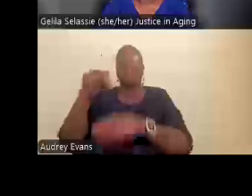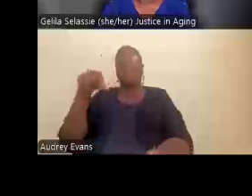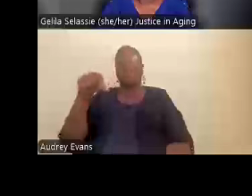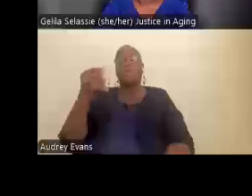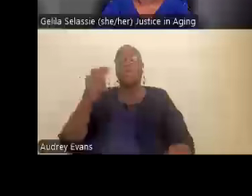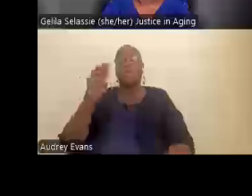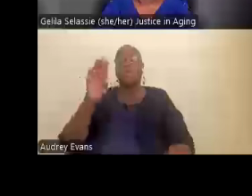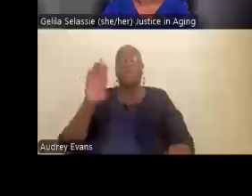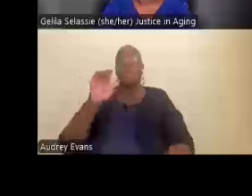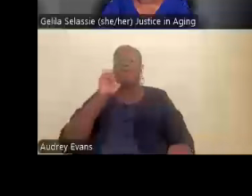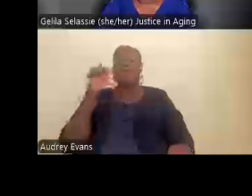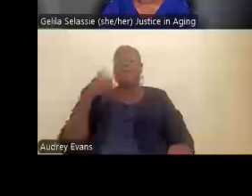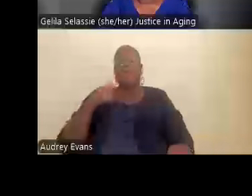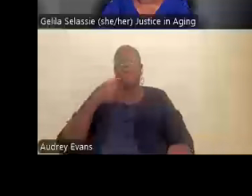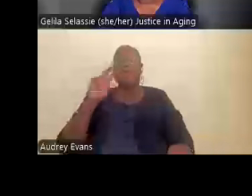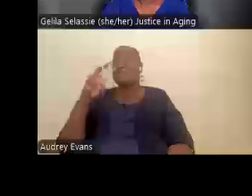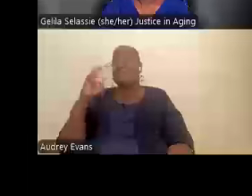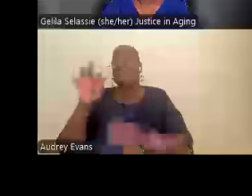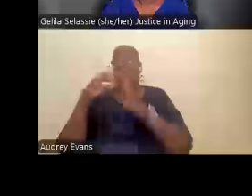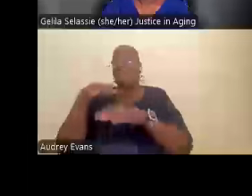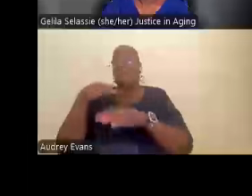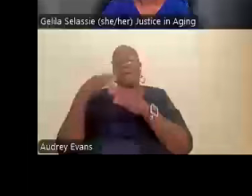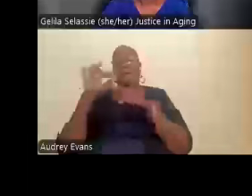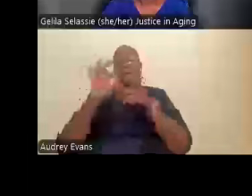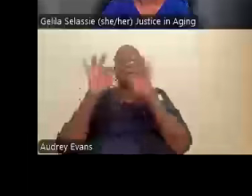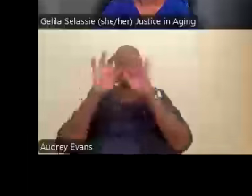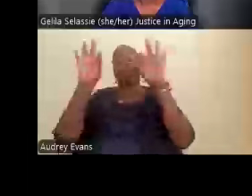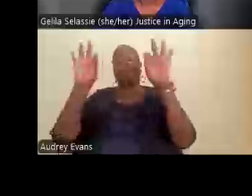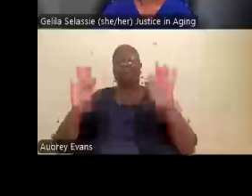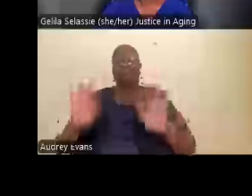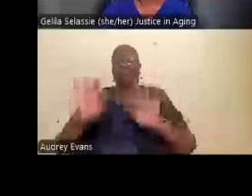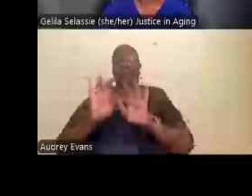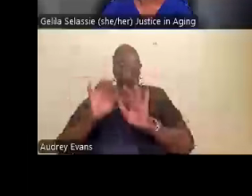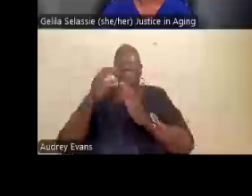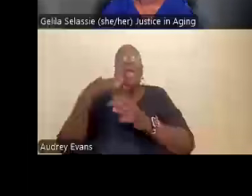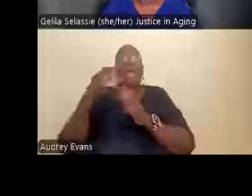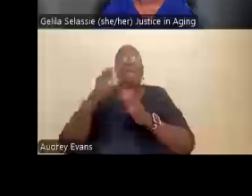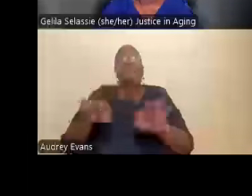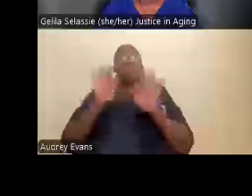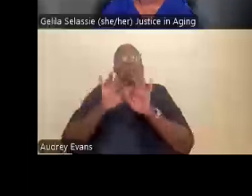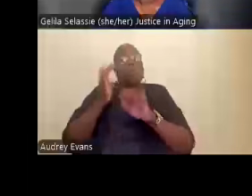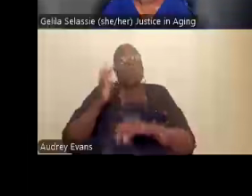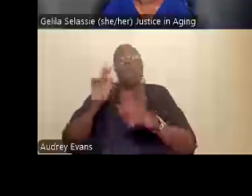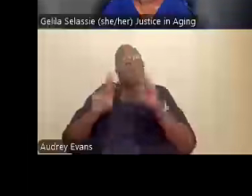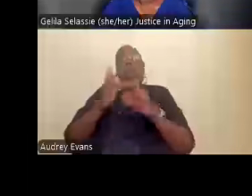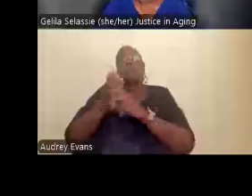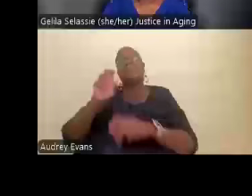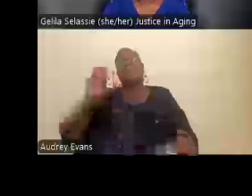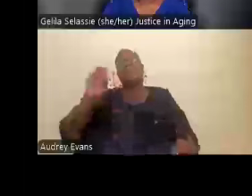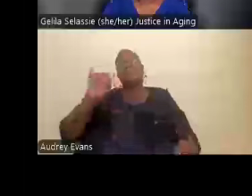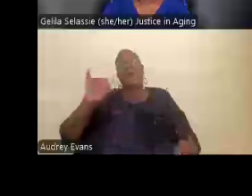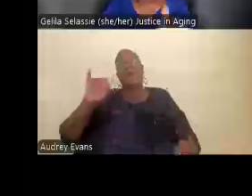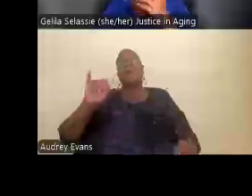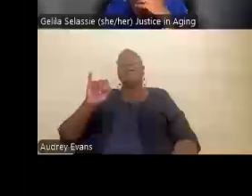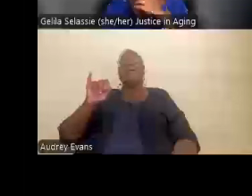separate application. And this is especially important because people with SSI are